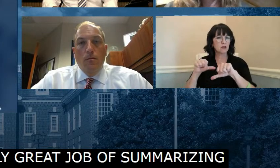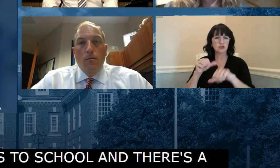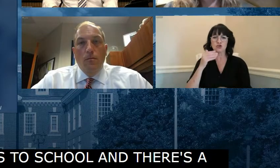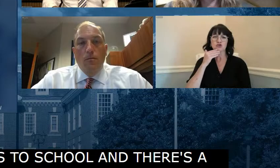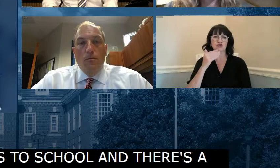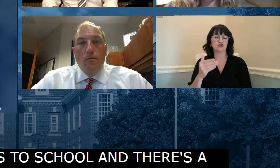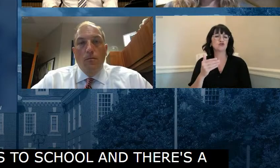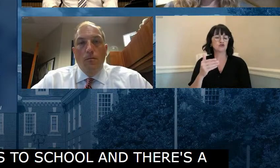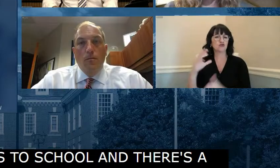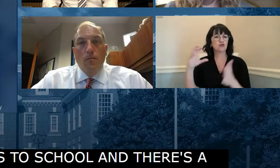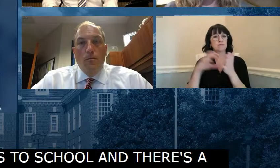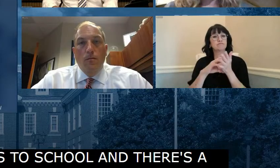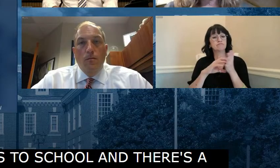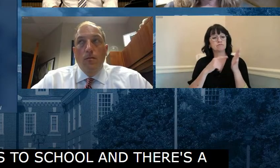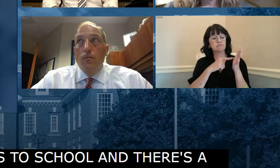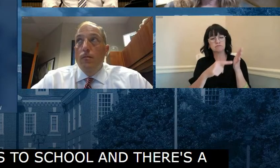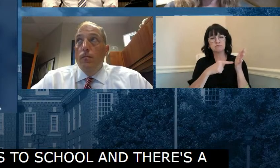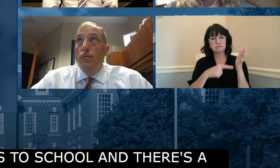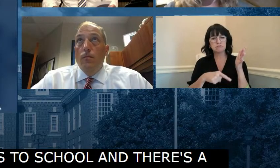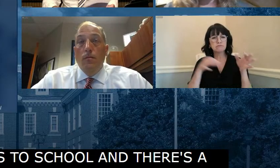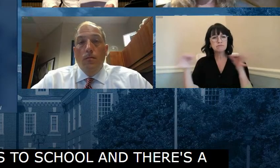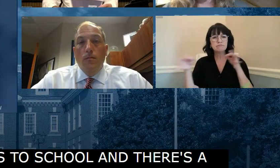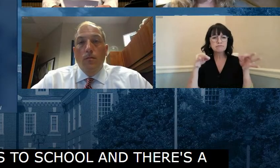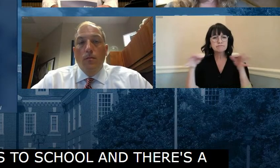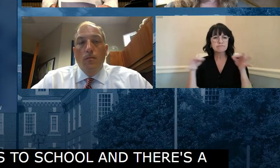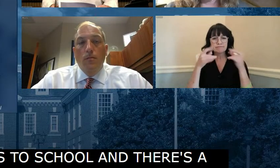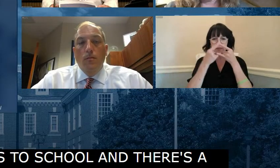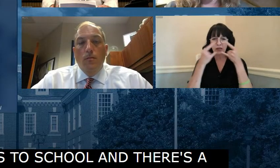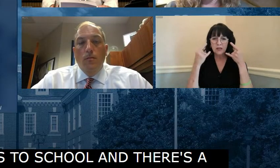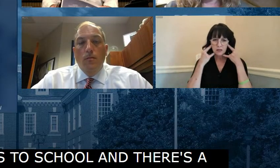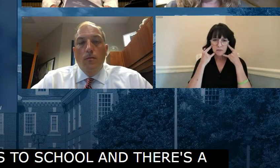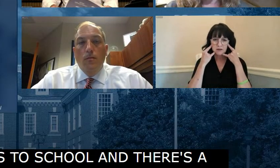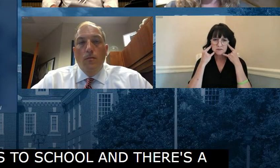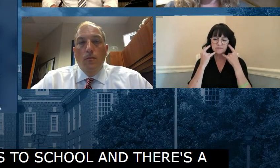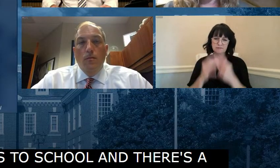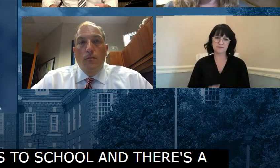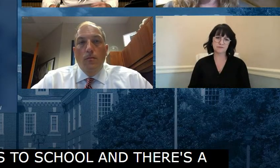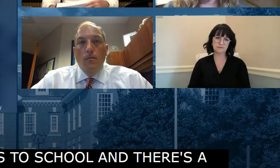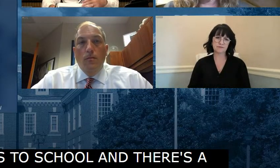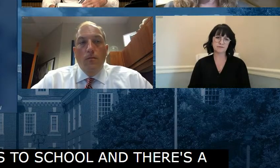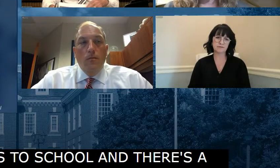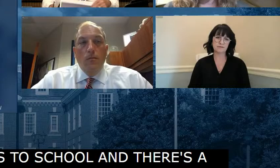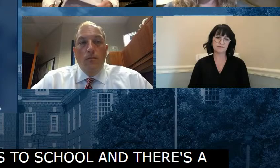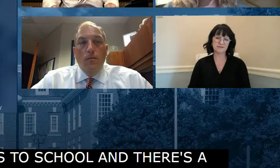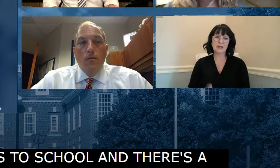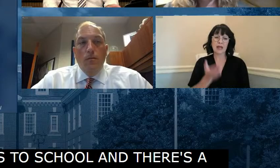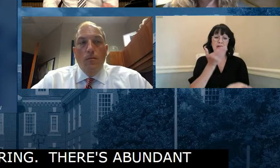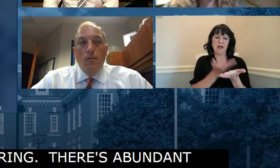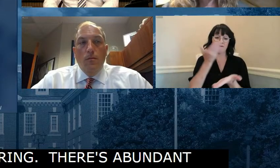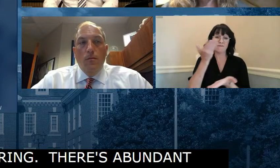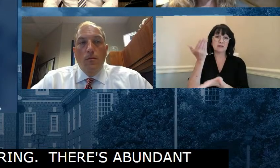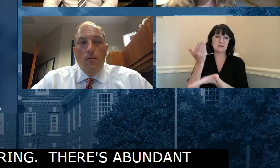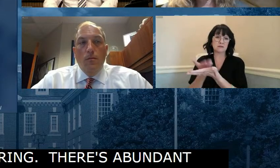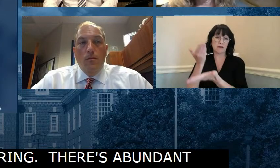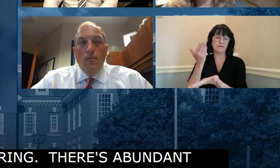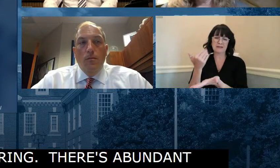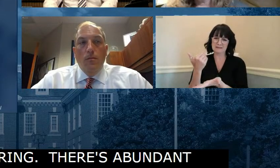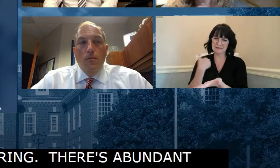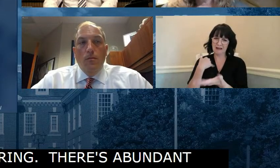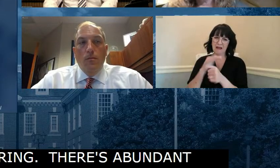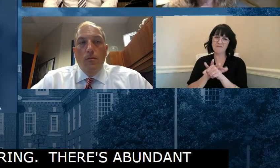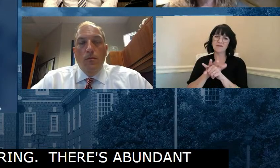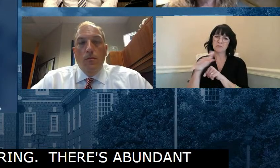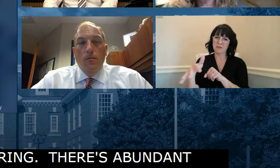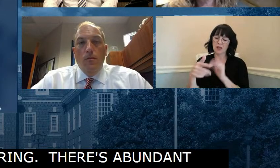wearing. There's abundant evidence to show that masks are very effective and